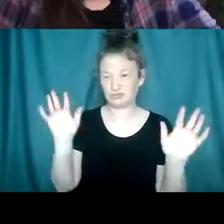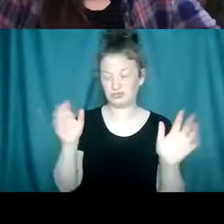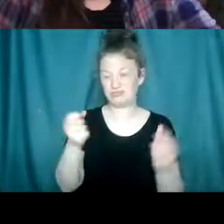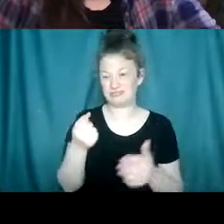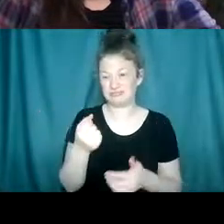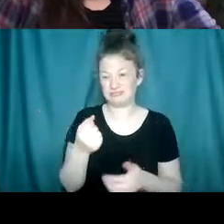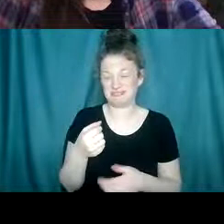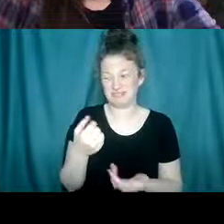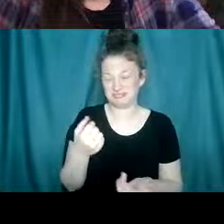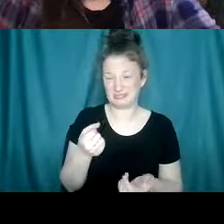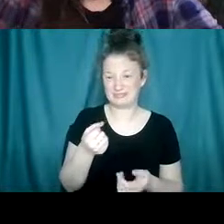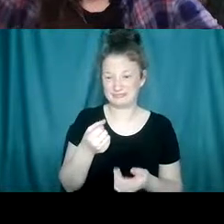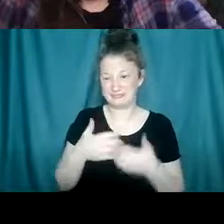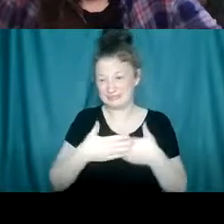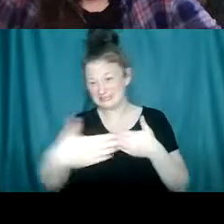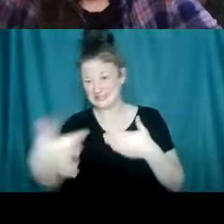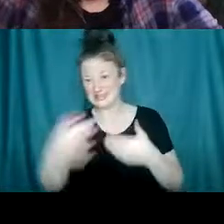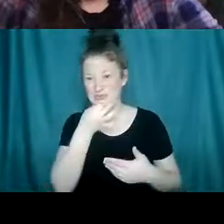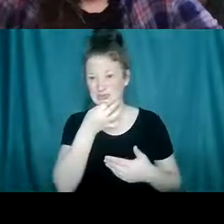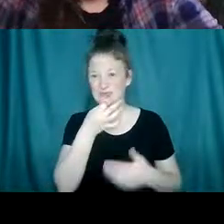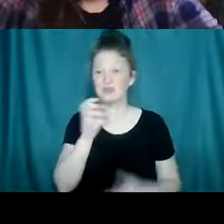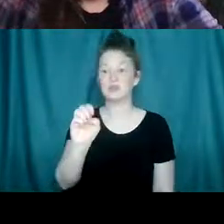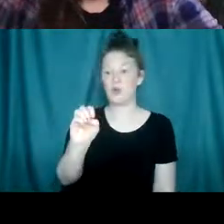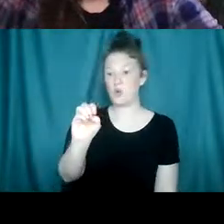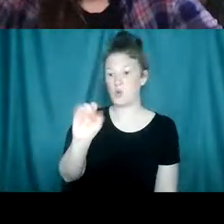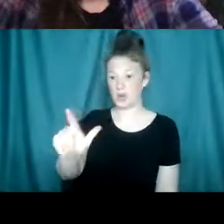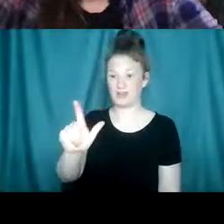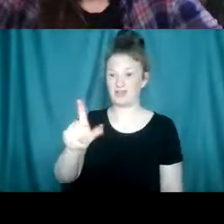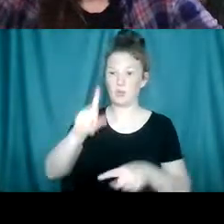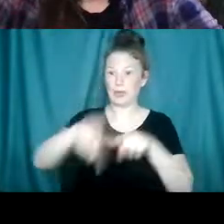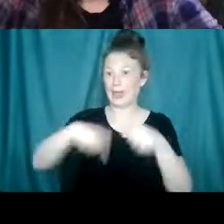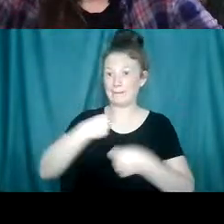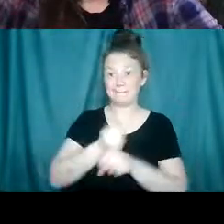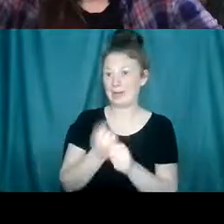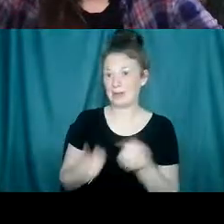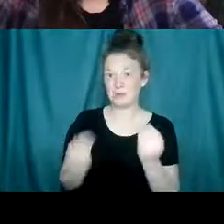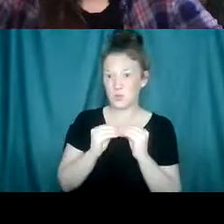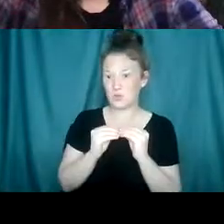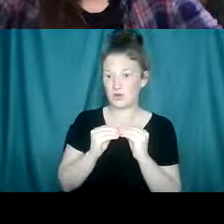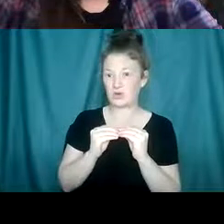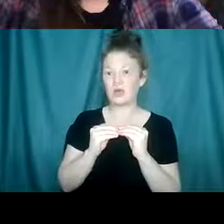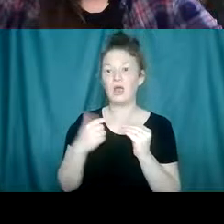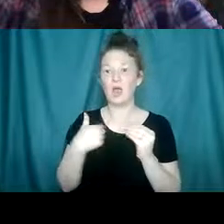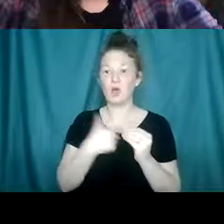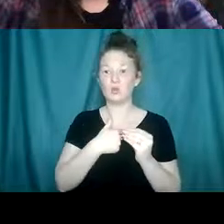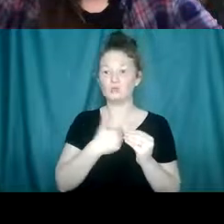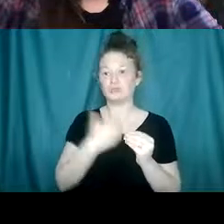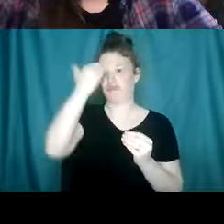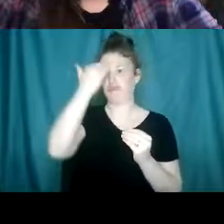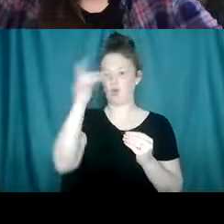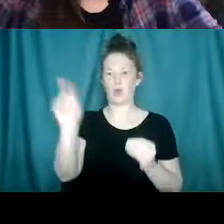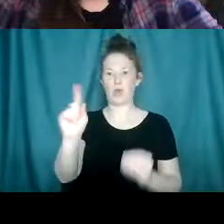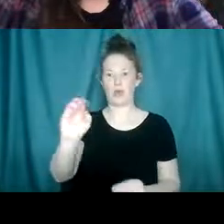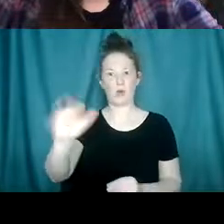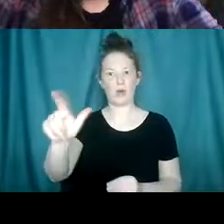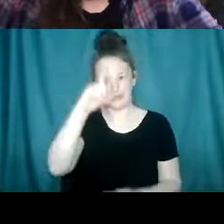I don't think, because oil is not renewable and we have a really good understanding of where they are because there's a lot of money